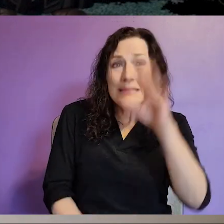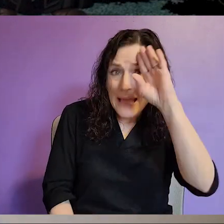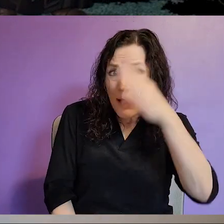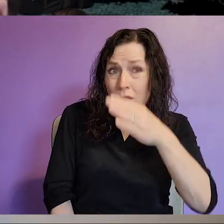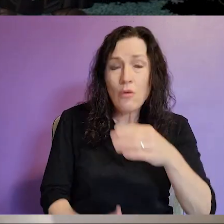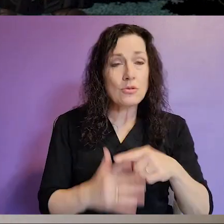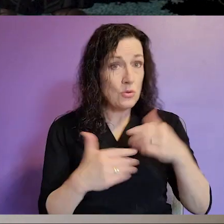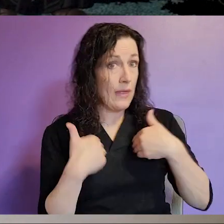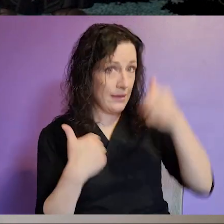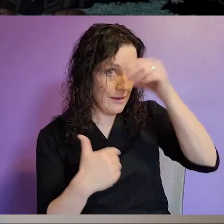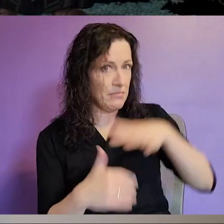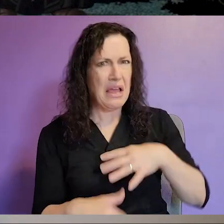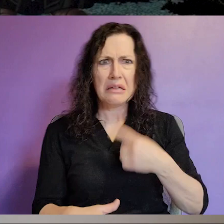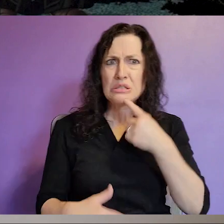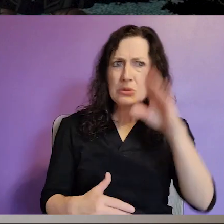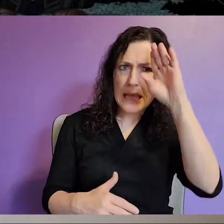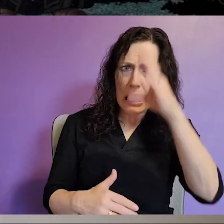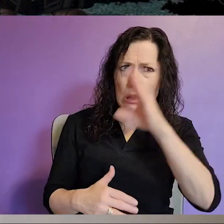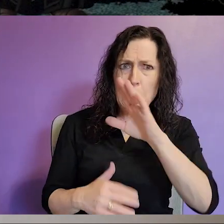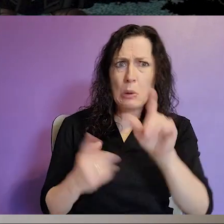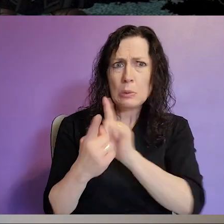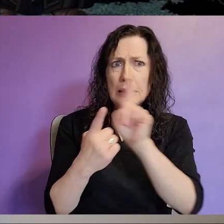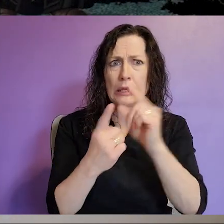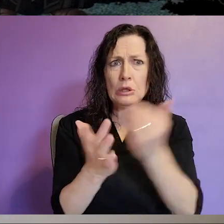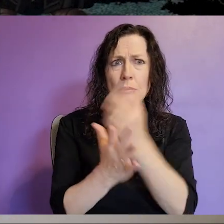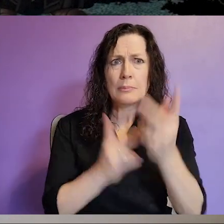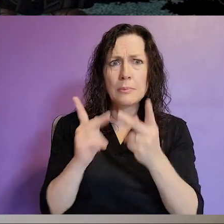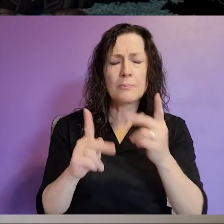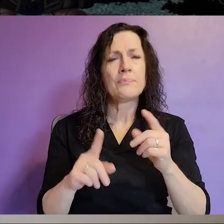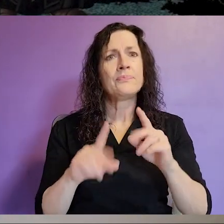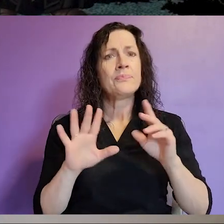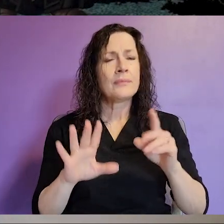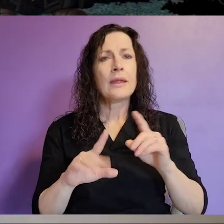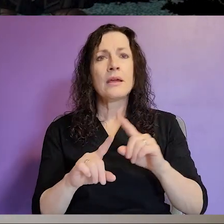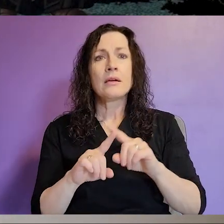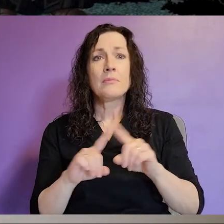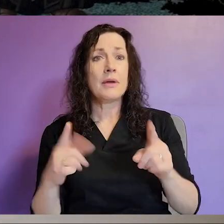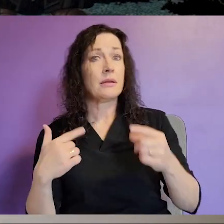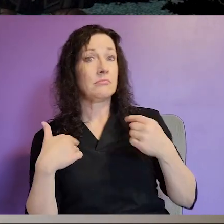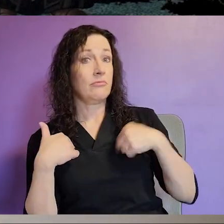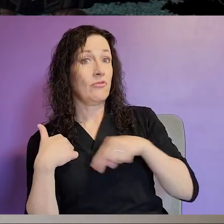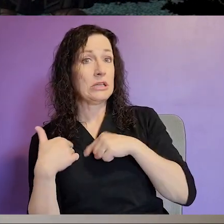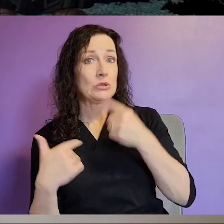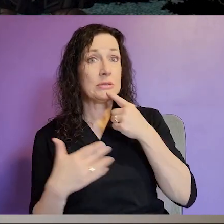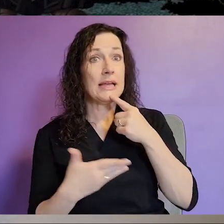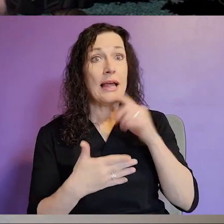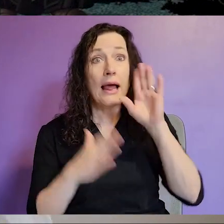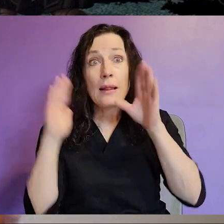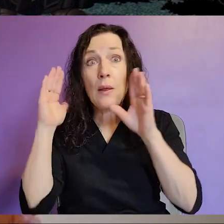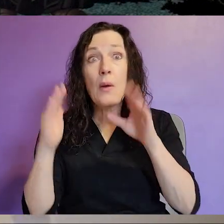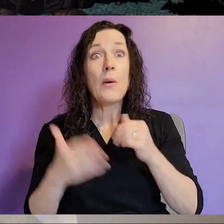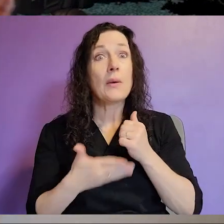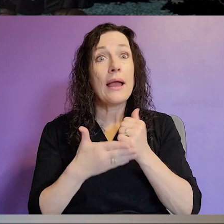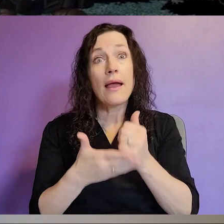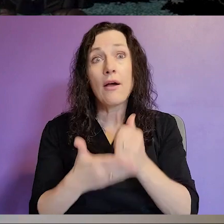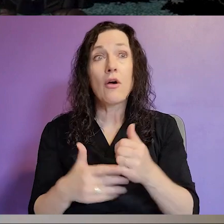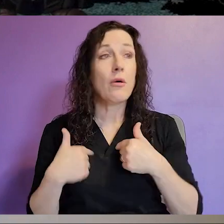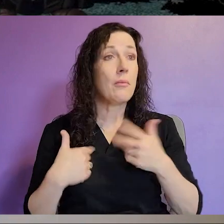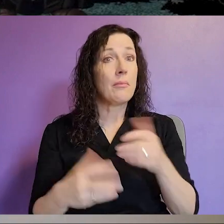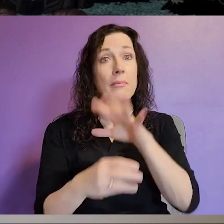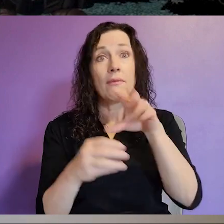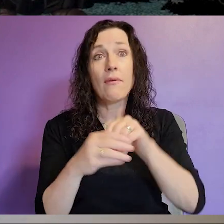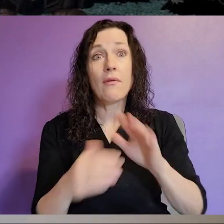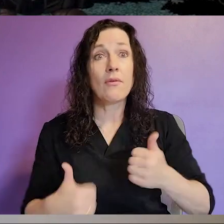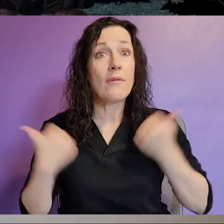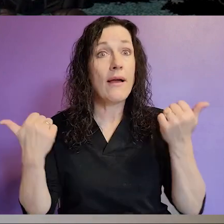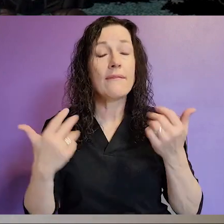saying hello to Susie Q. That's a big step for him. But for us to go out and say hello and can I help you and